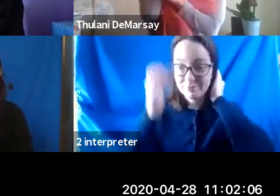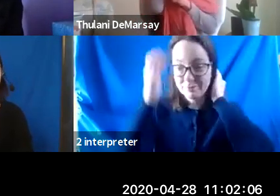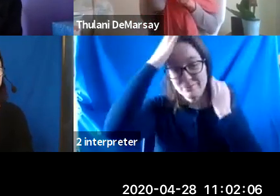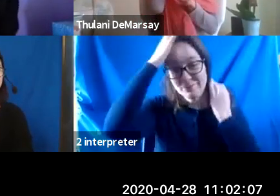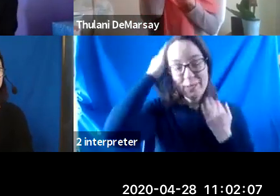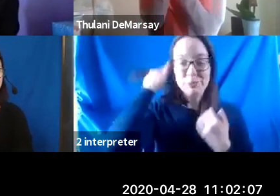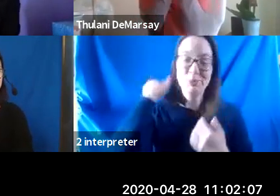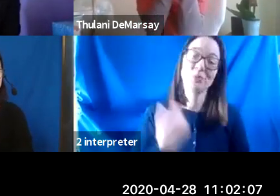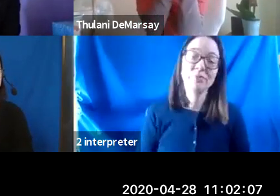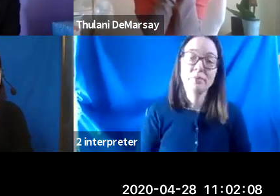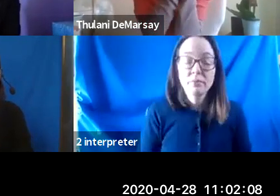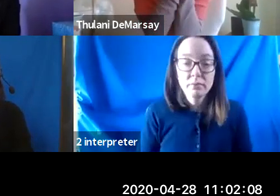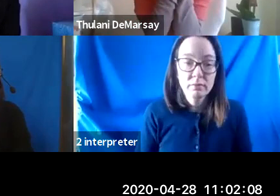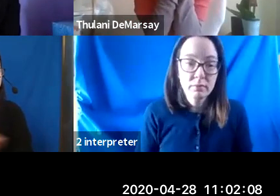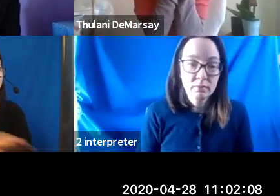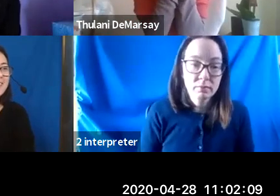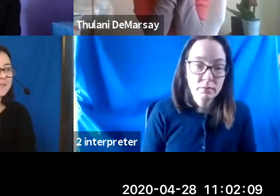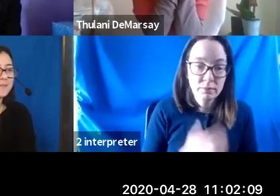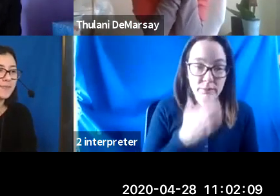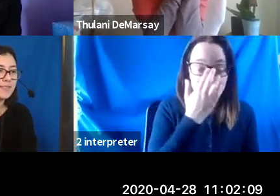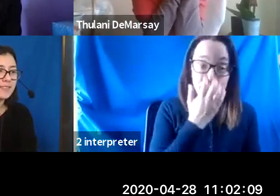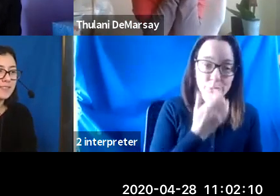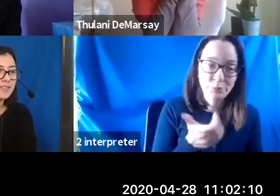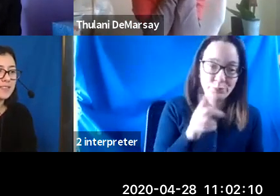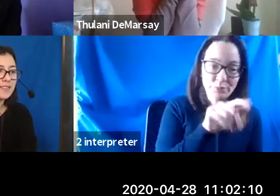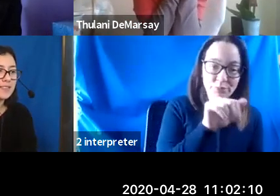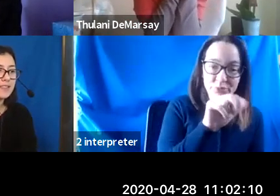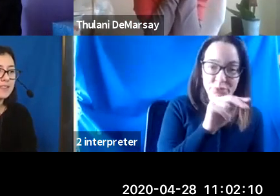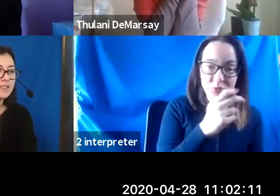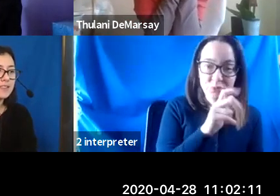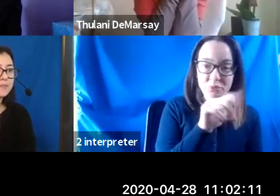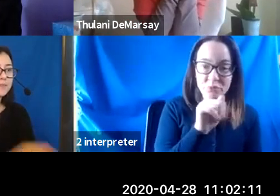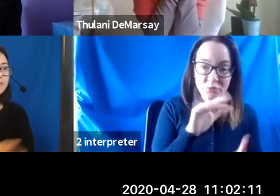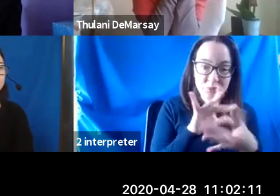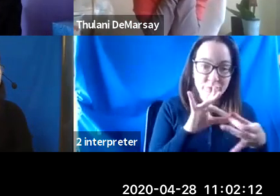started. I'm desperate for socialization. Like. I know.